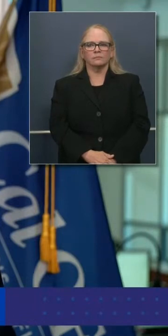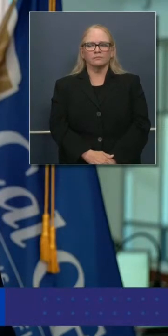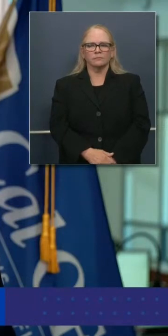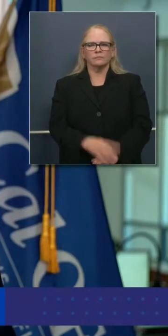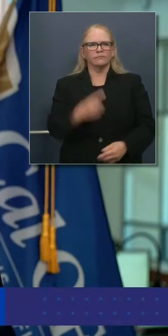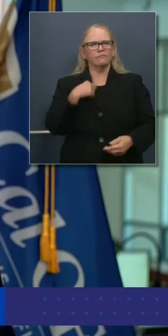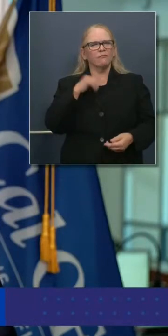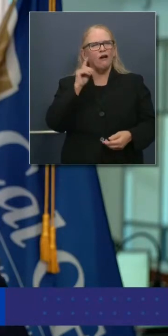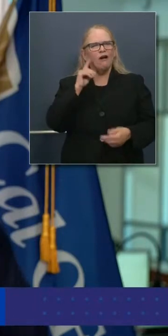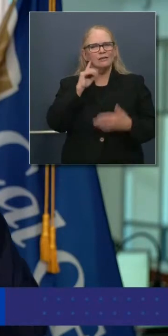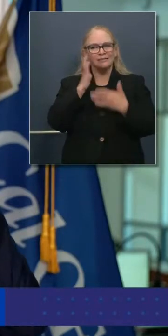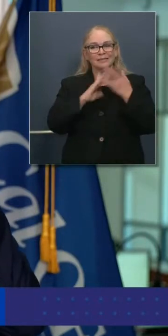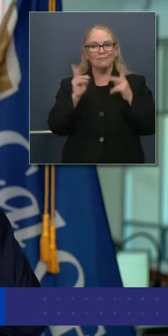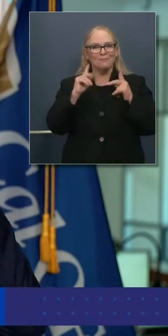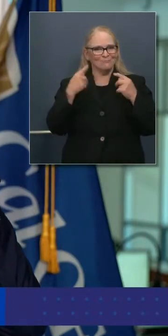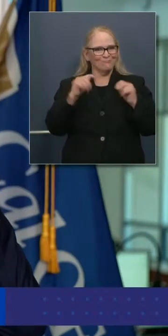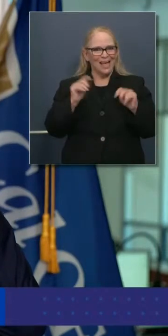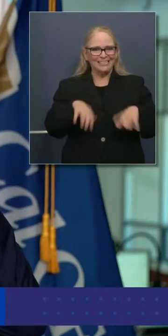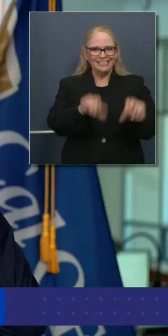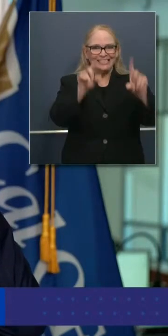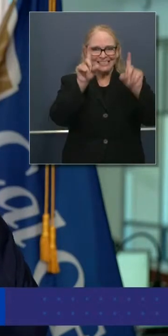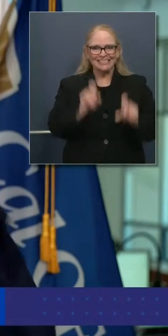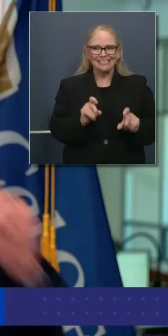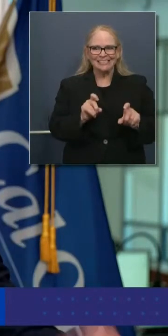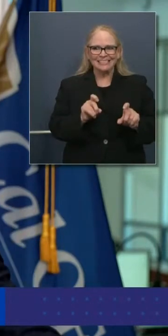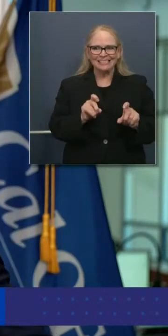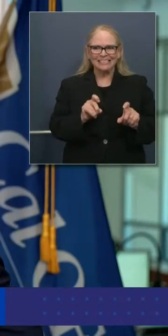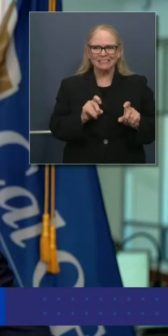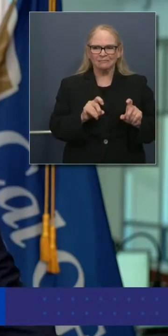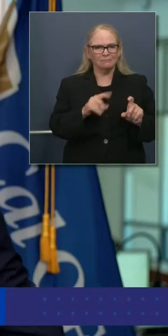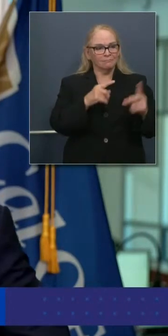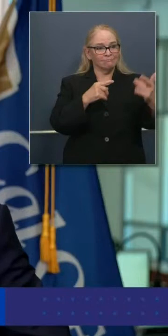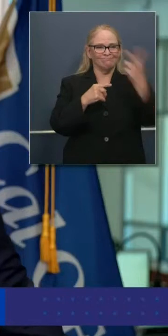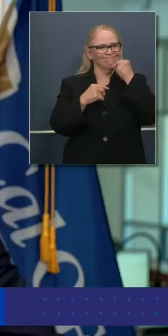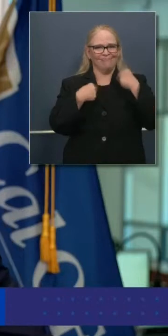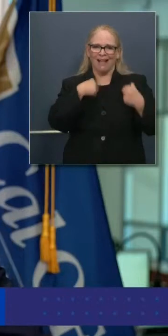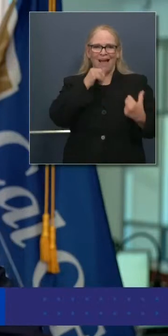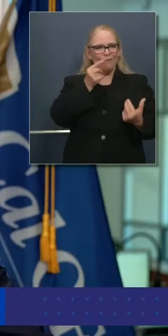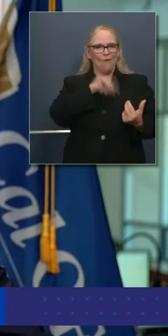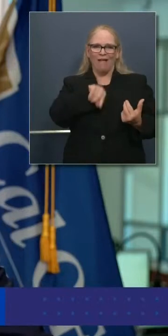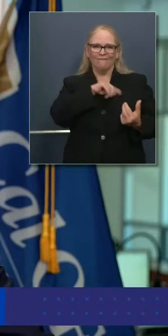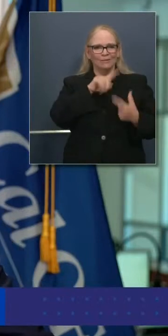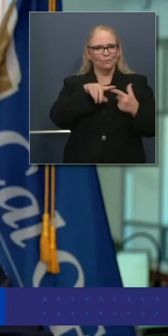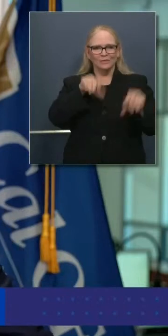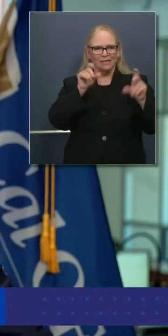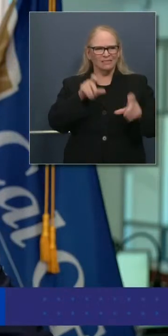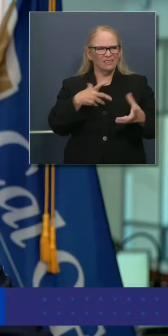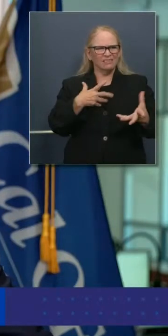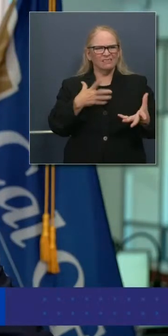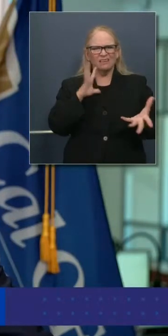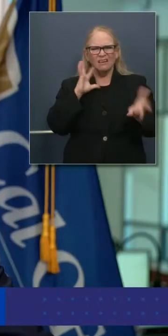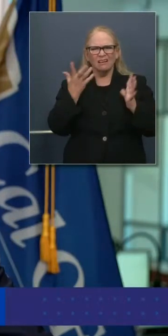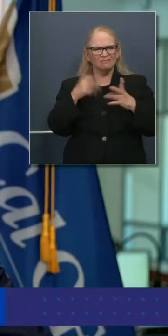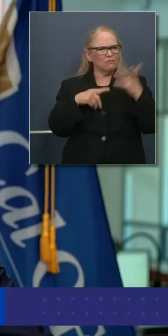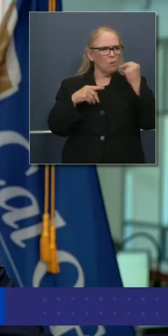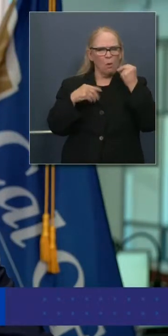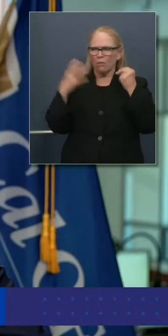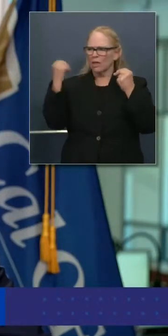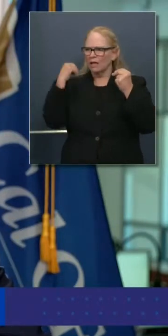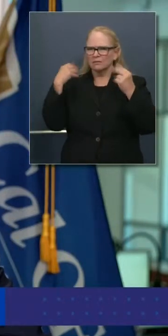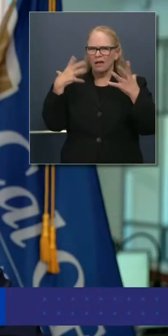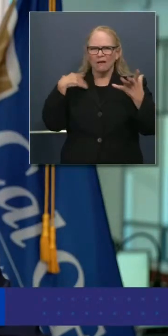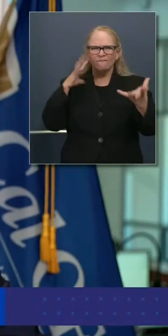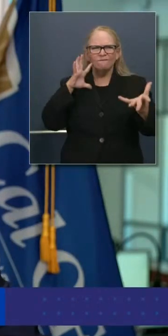about, who is eligible to get tests. Can you give us an update on the testing turnaround time, which is one of